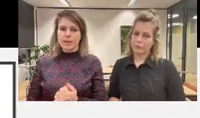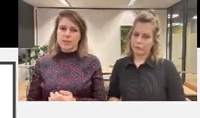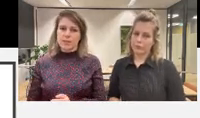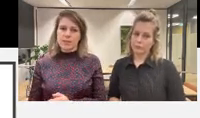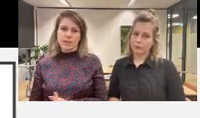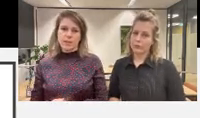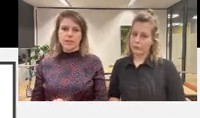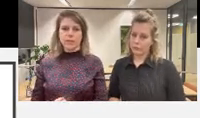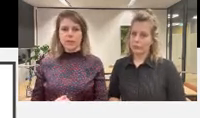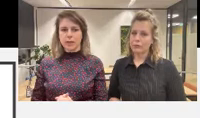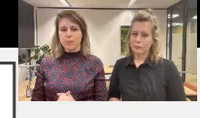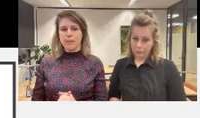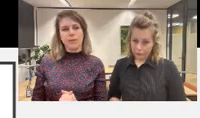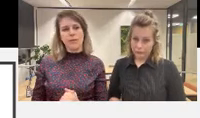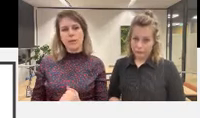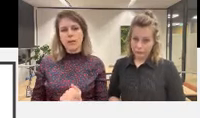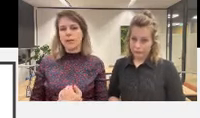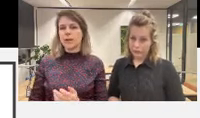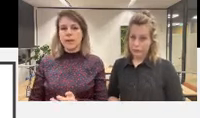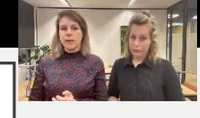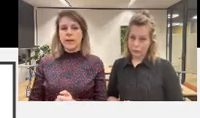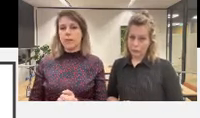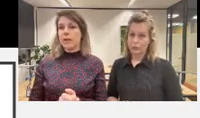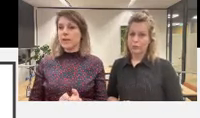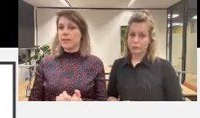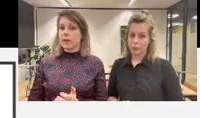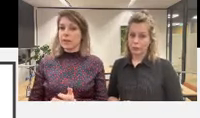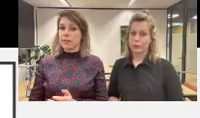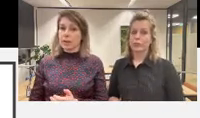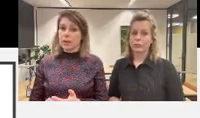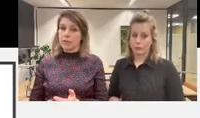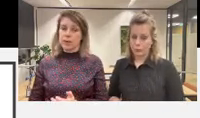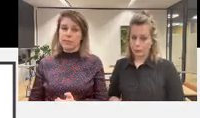weeks, 90% of the children and parents no longer had met the